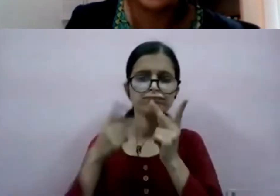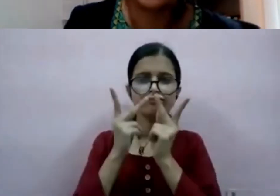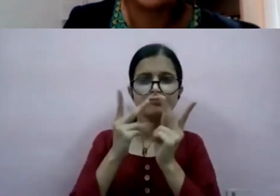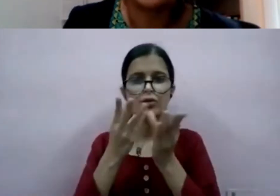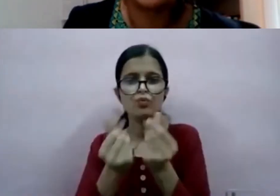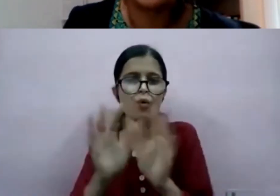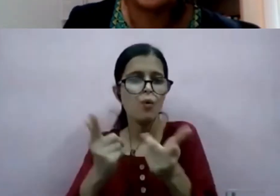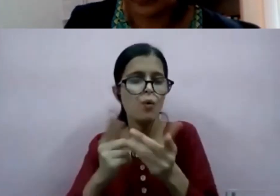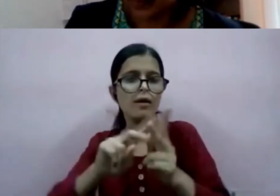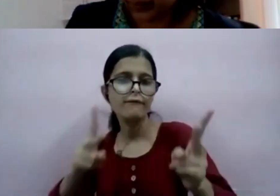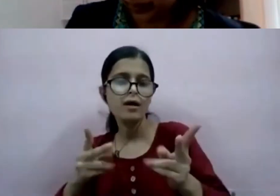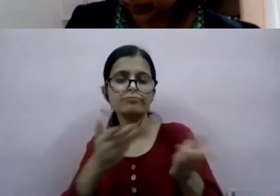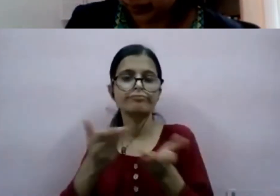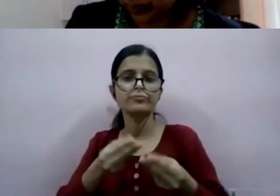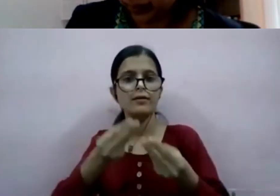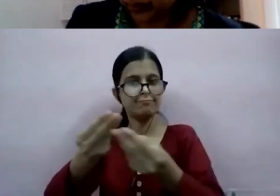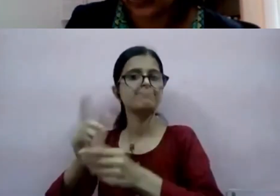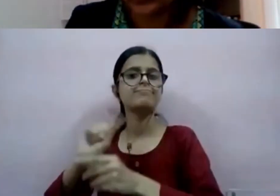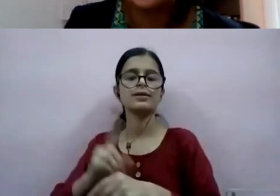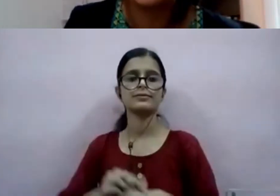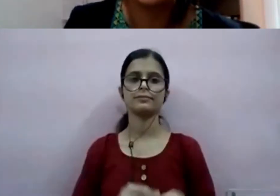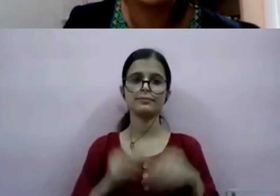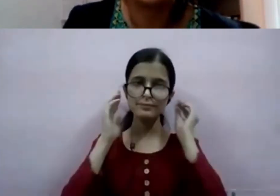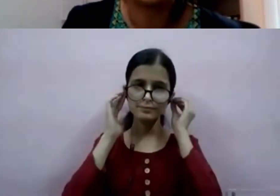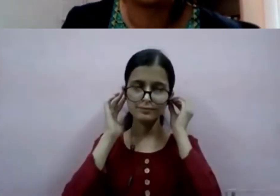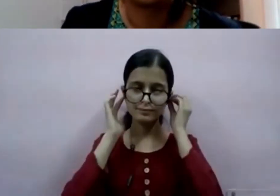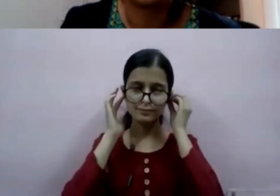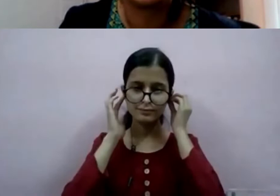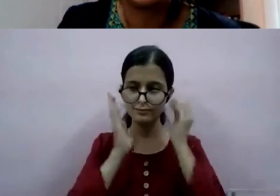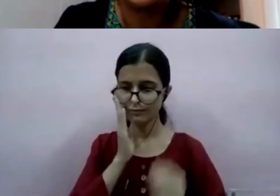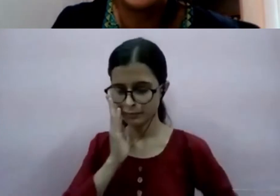make recommendations of new ways of going about it.